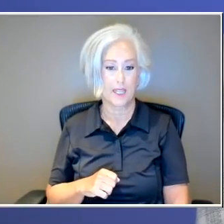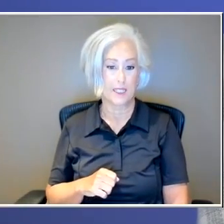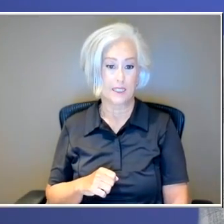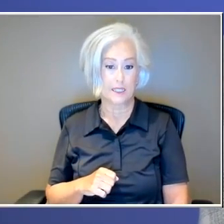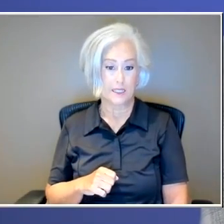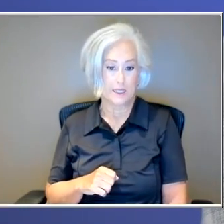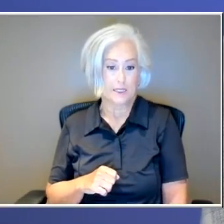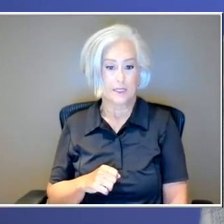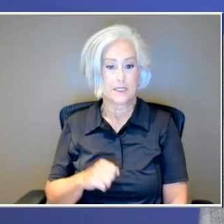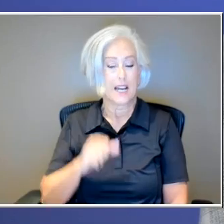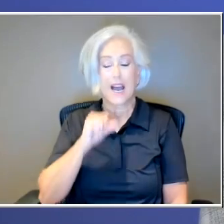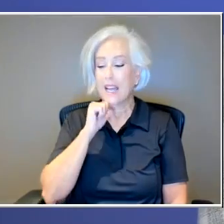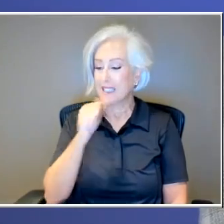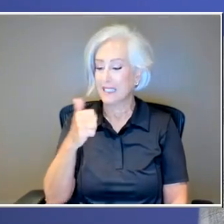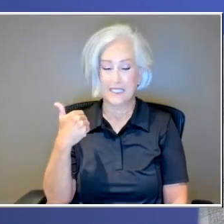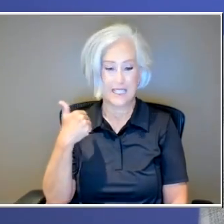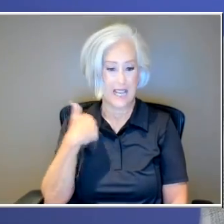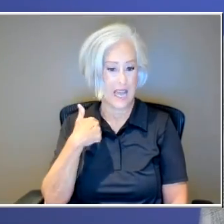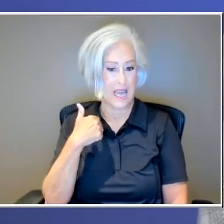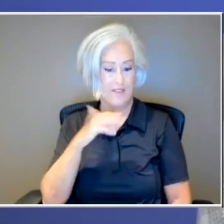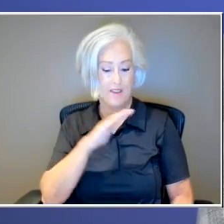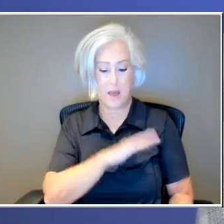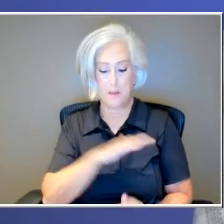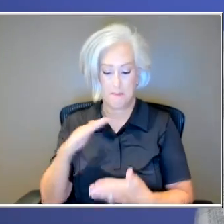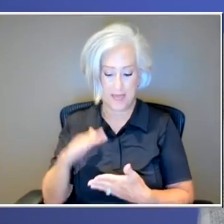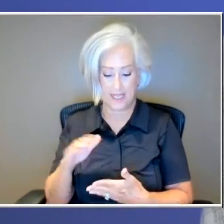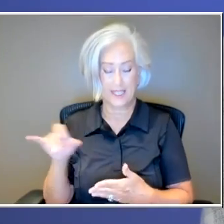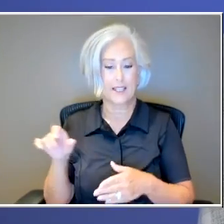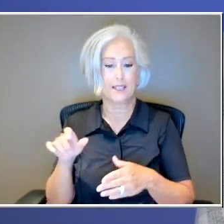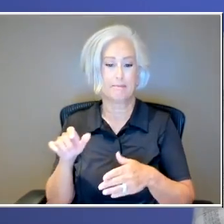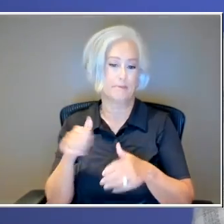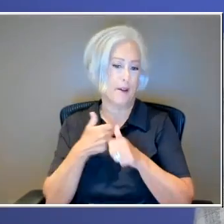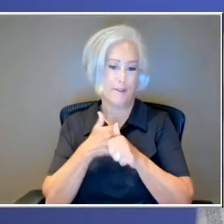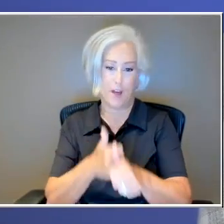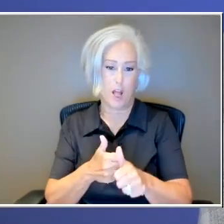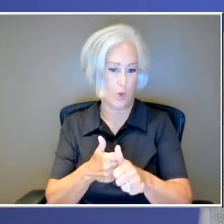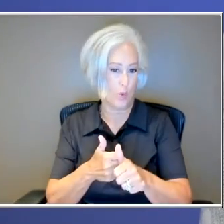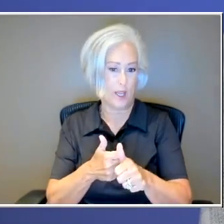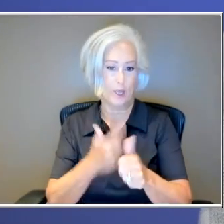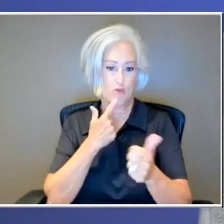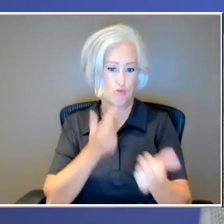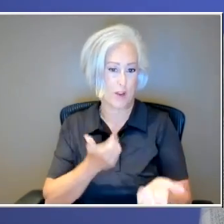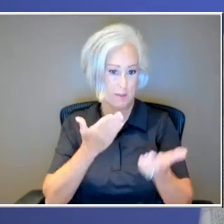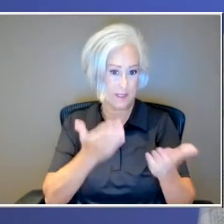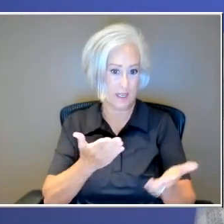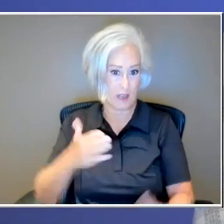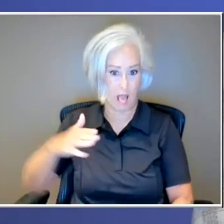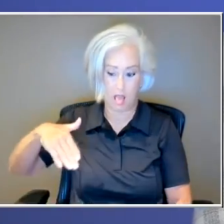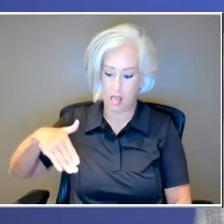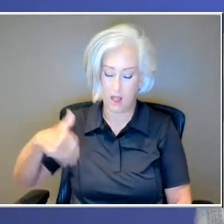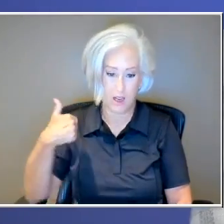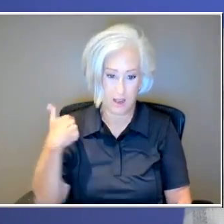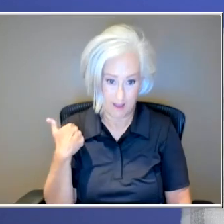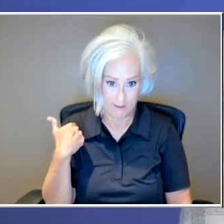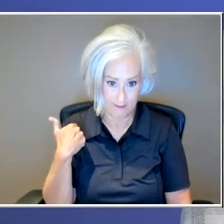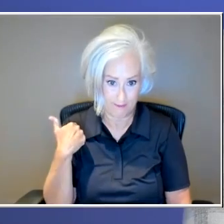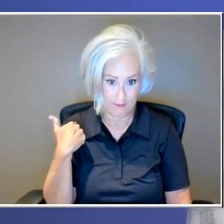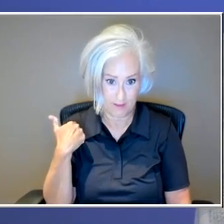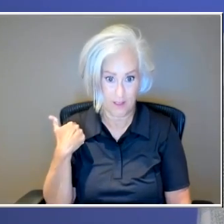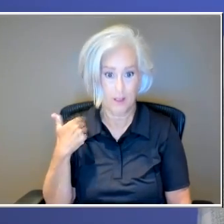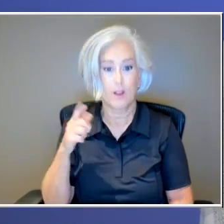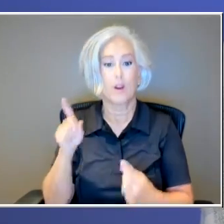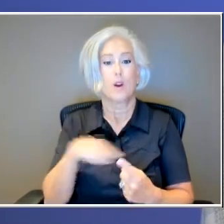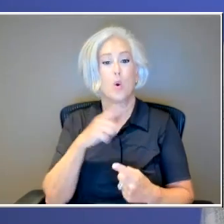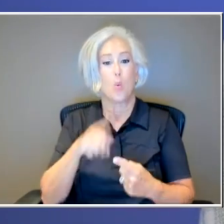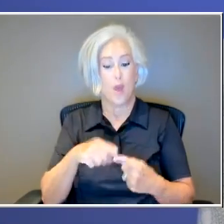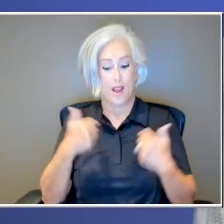my mammogram as doctors recommended. I hadn't had one yet. So when I did have my